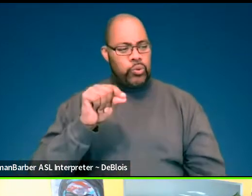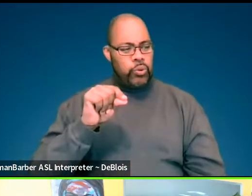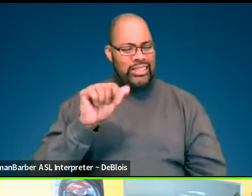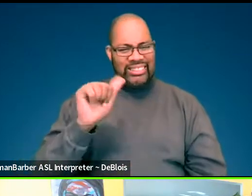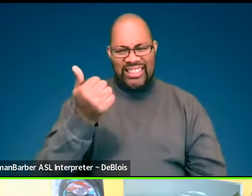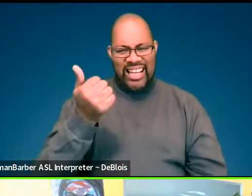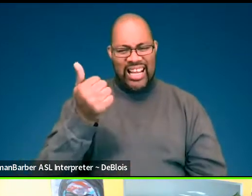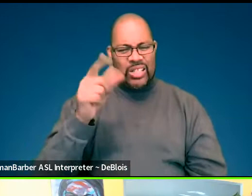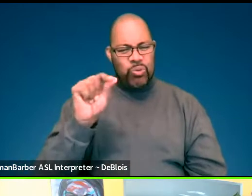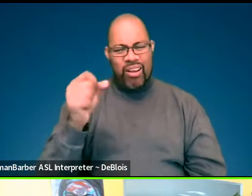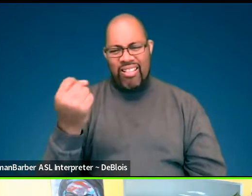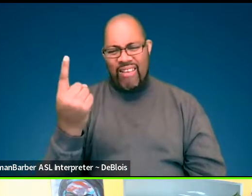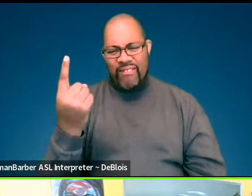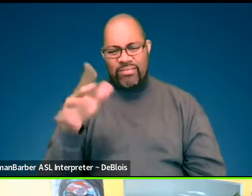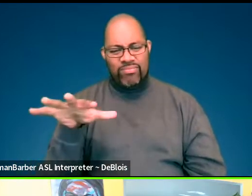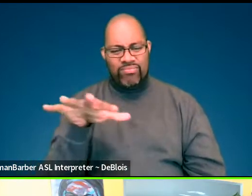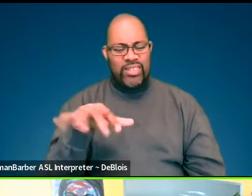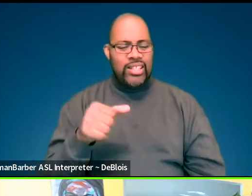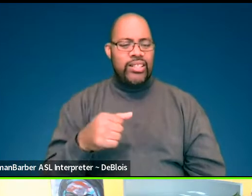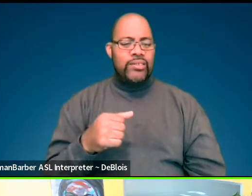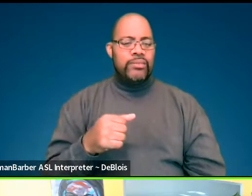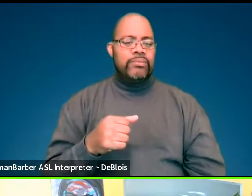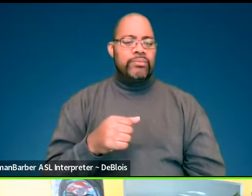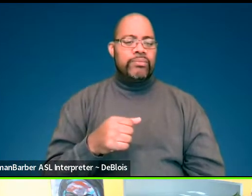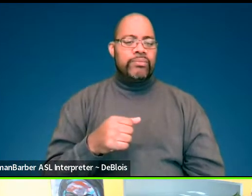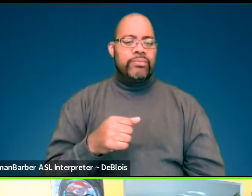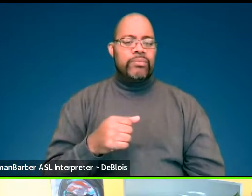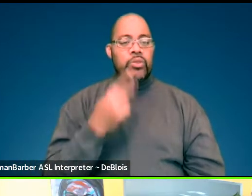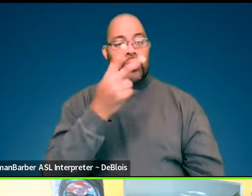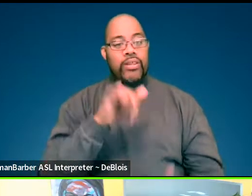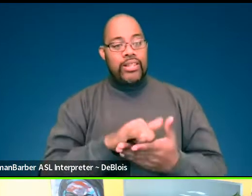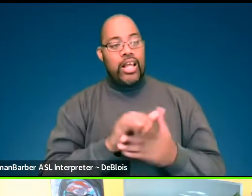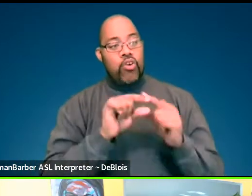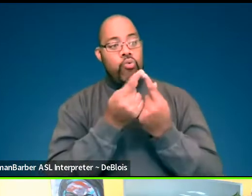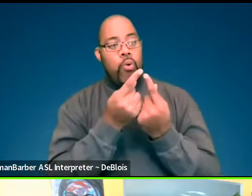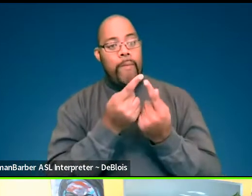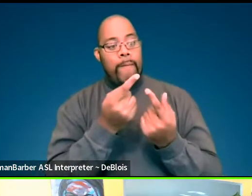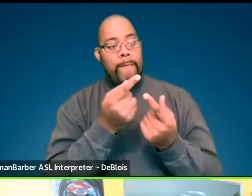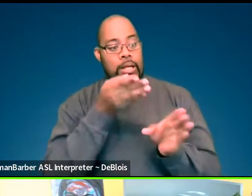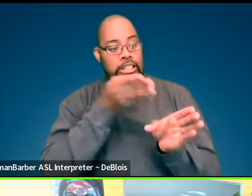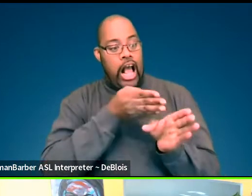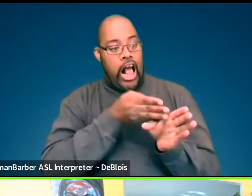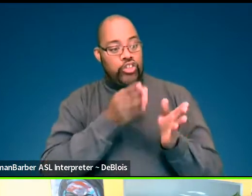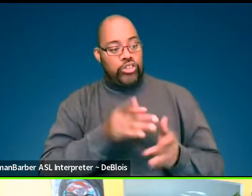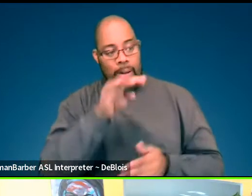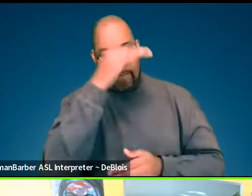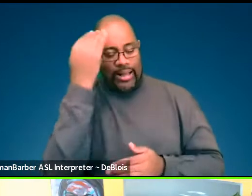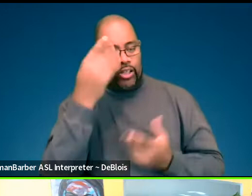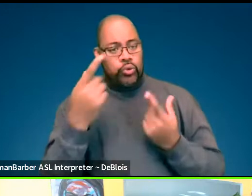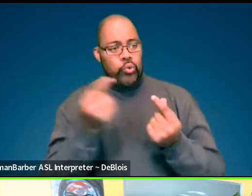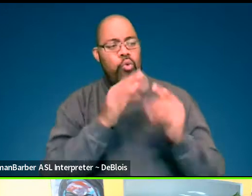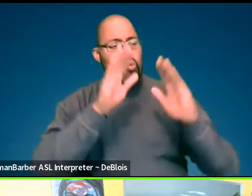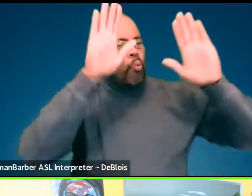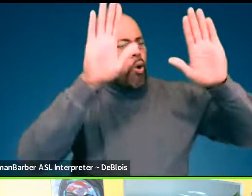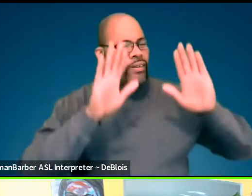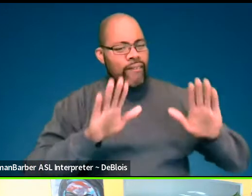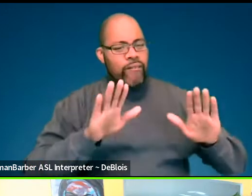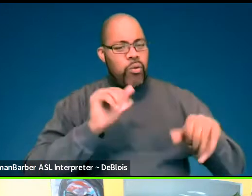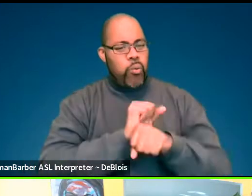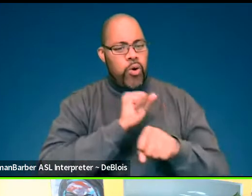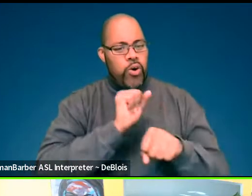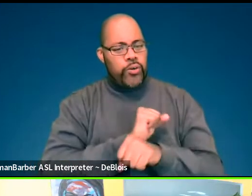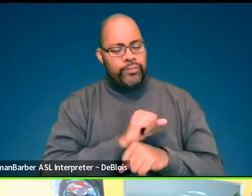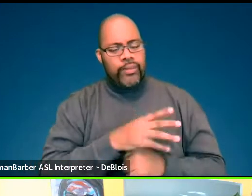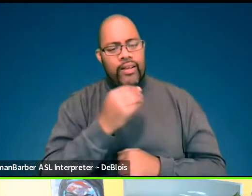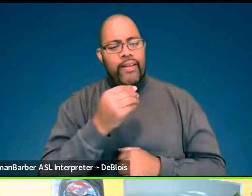or 2011, saw that there was a group of like psychologists who were Black doing fantastic work